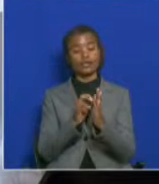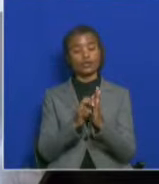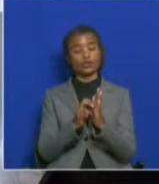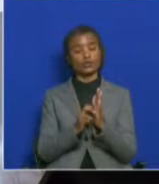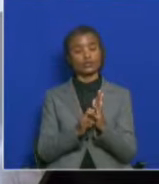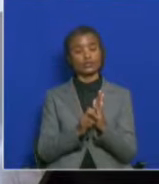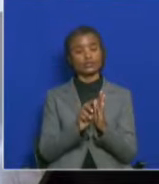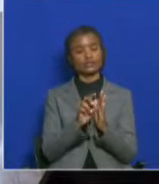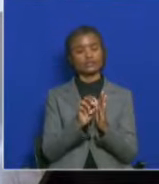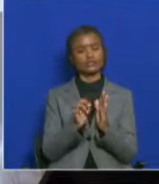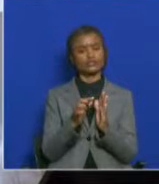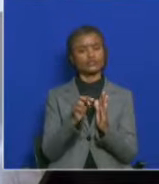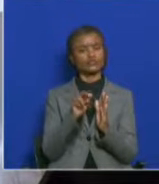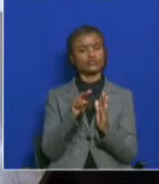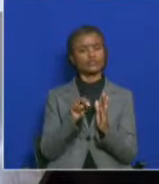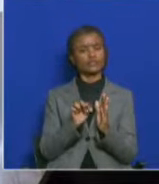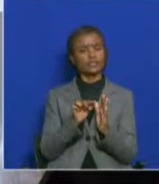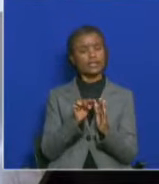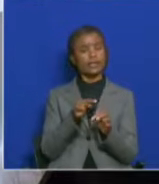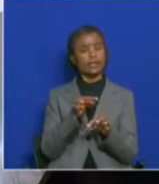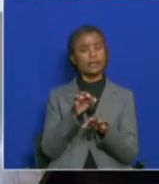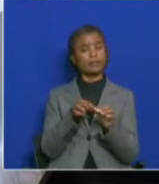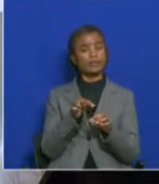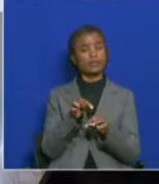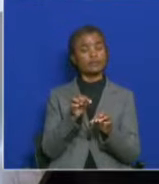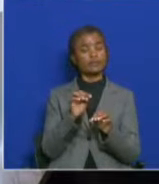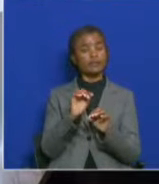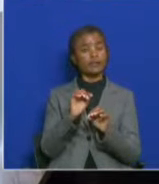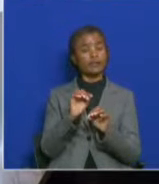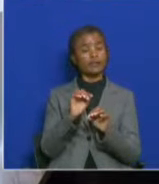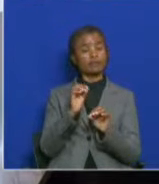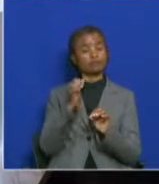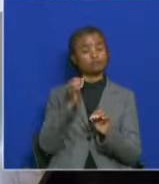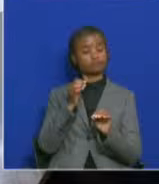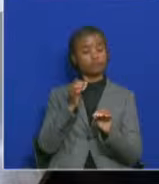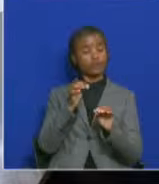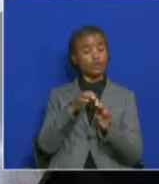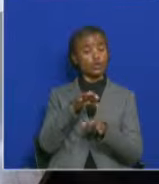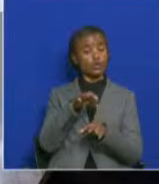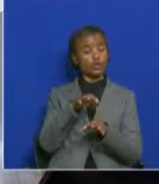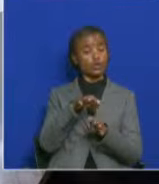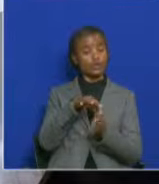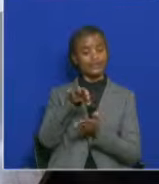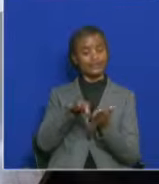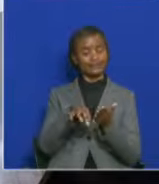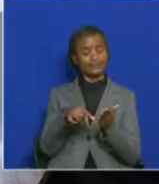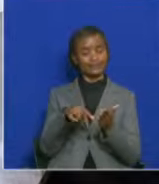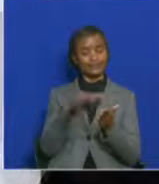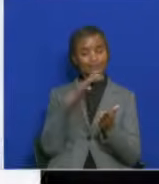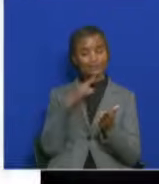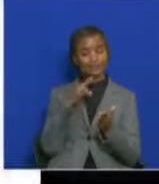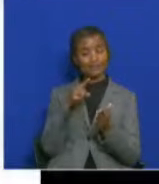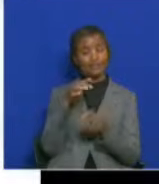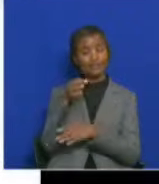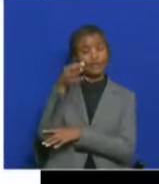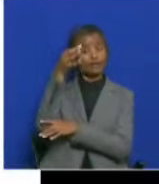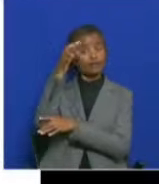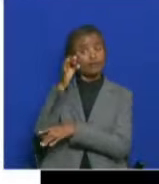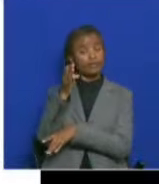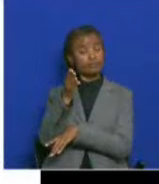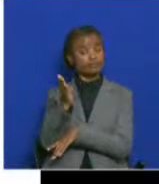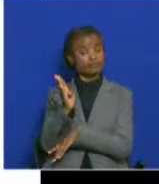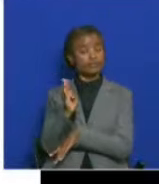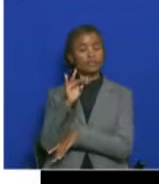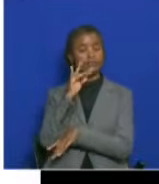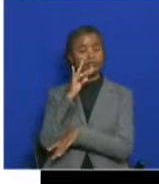contract, specifically as it relates to the rules engine being fully implemented in respect of central government, it is understood that the